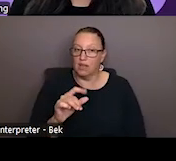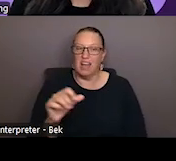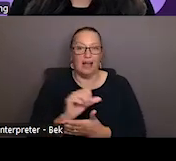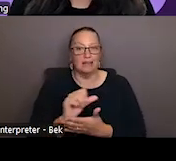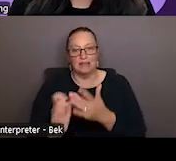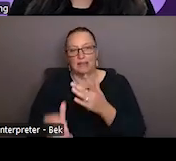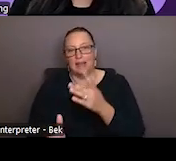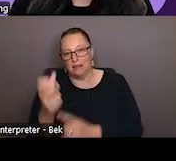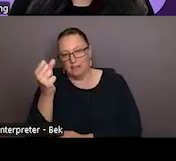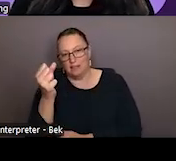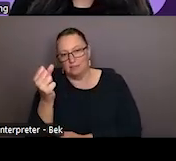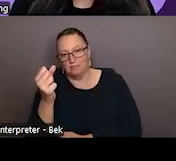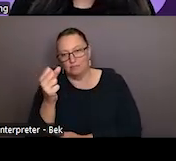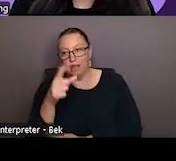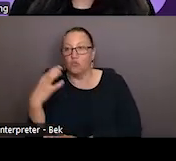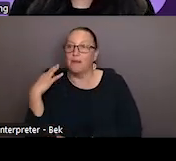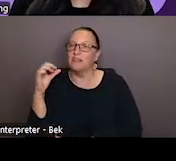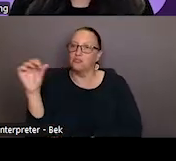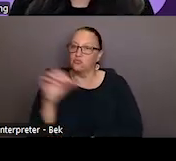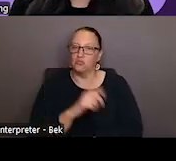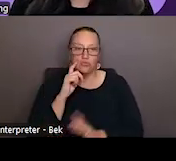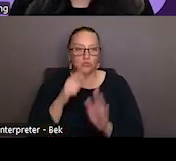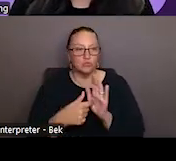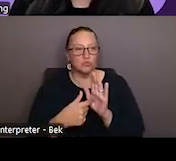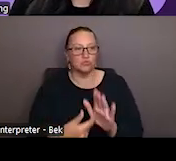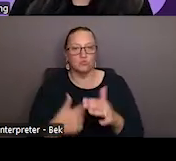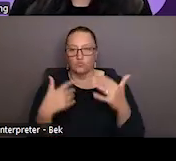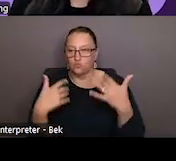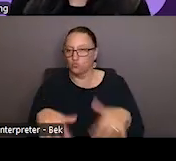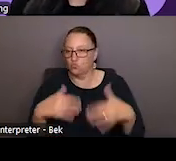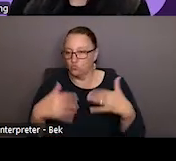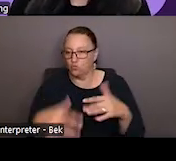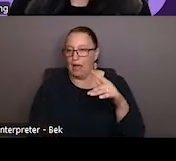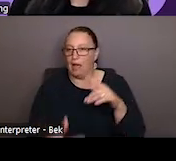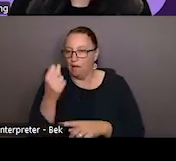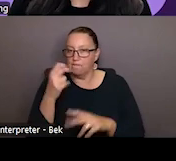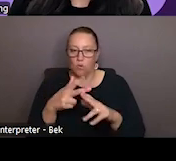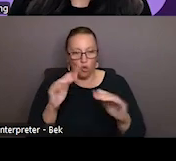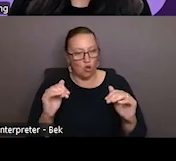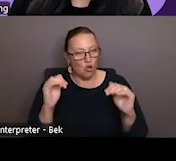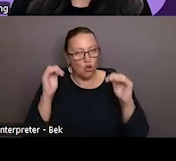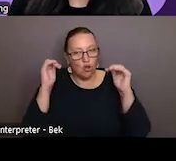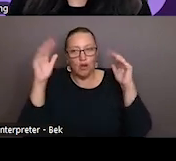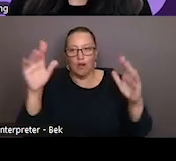and nominations should demonstrate a significant outcome of high artistic merit.